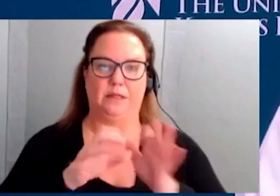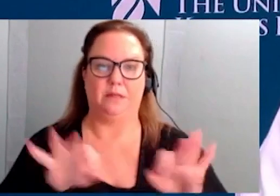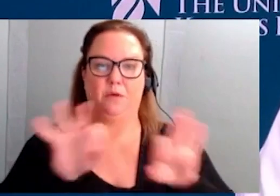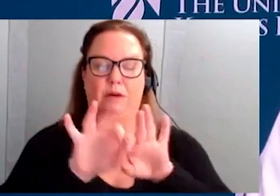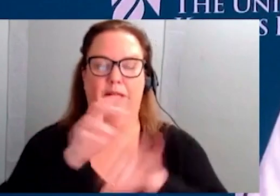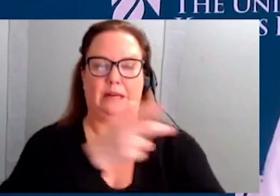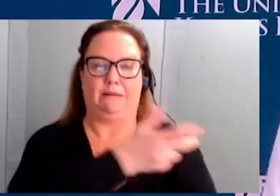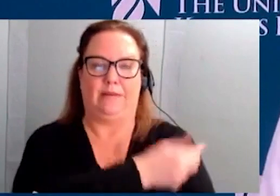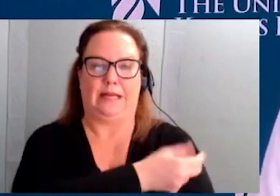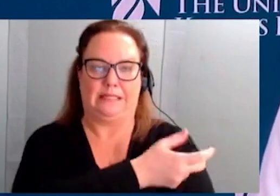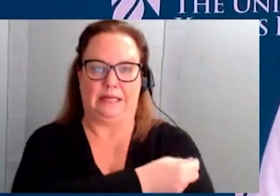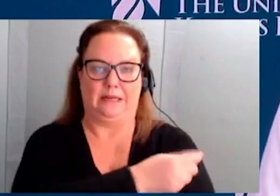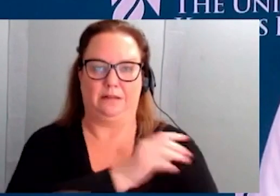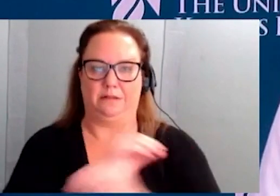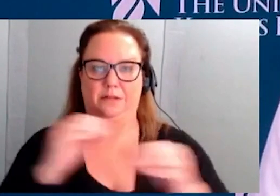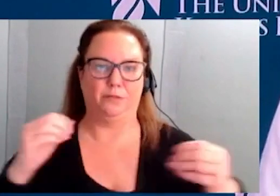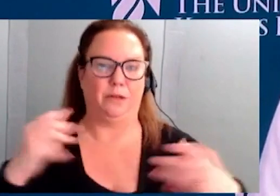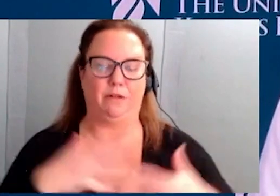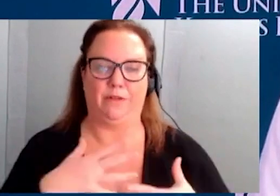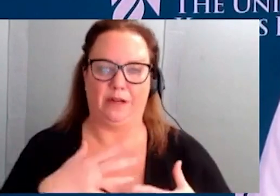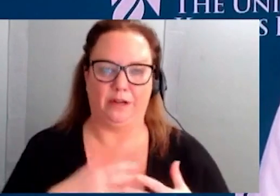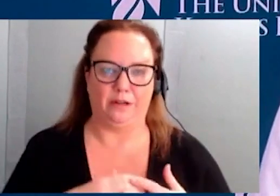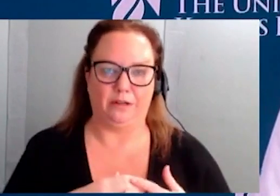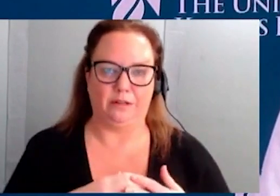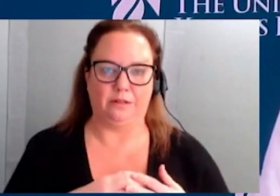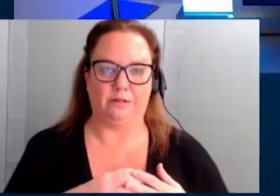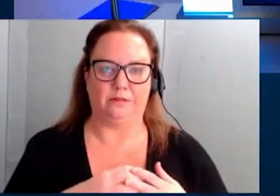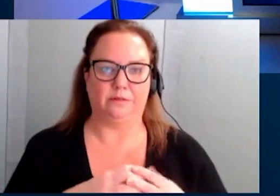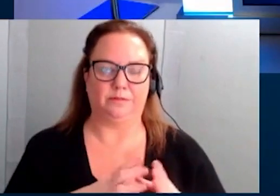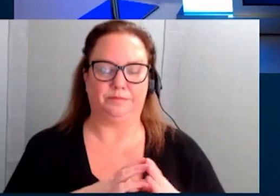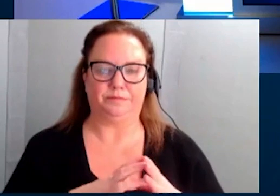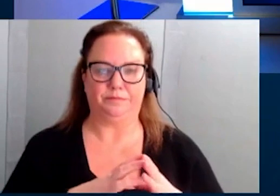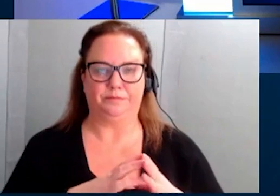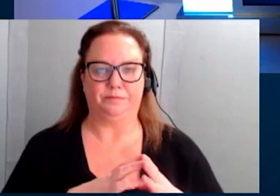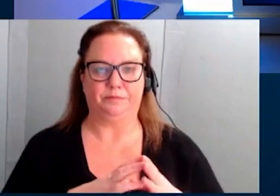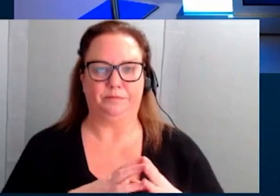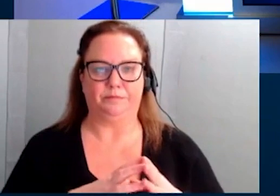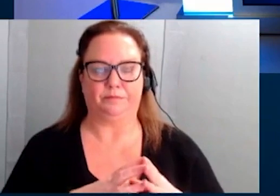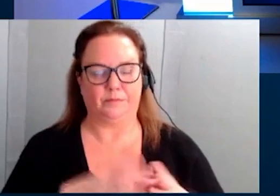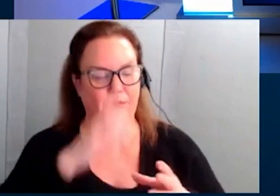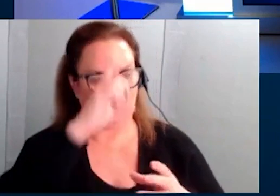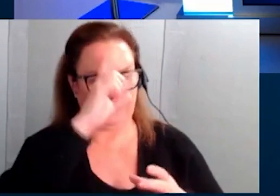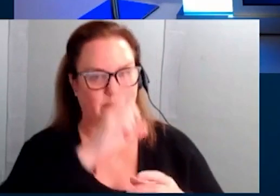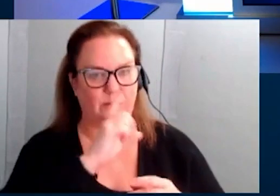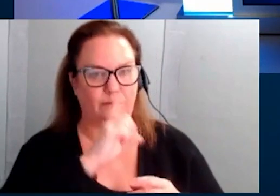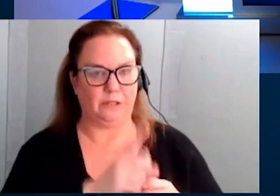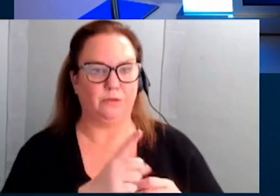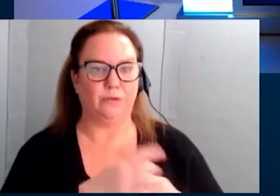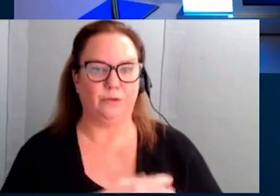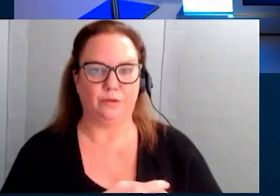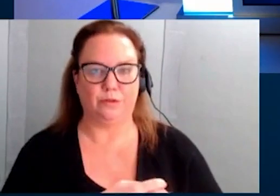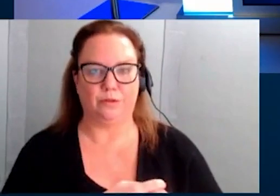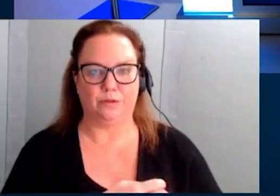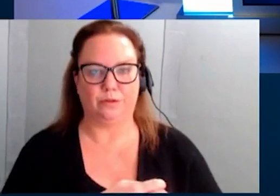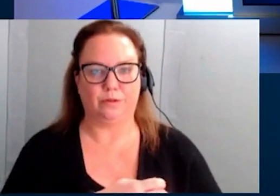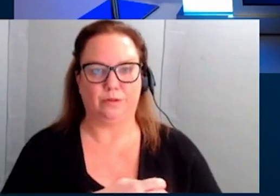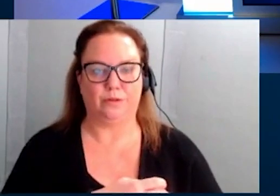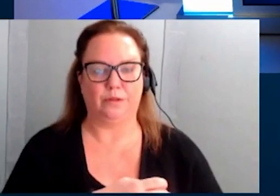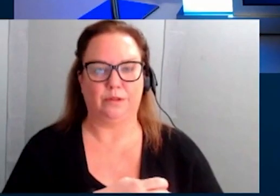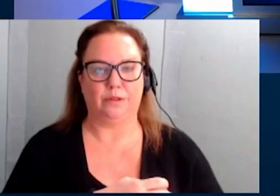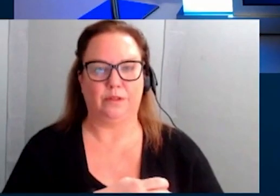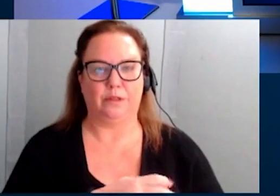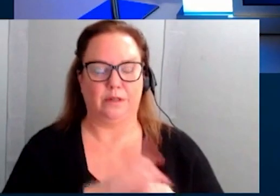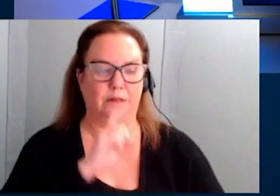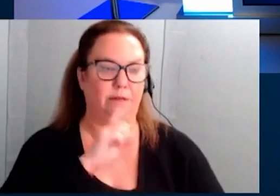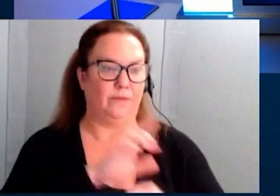there should be no fear to get it while pregnant. Yeah, so it's what we thought to be true to what we can pretty much confirm to be